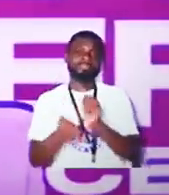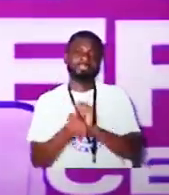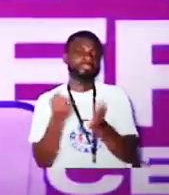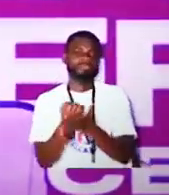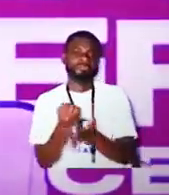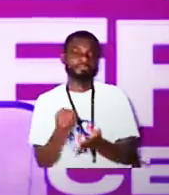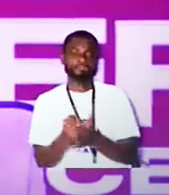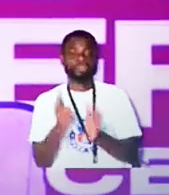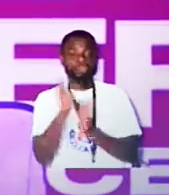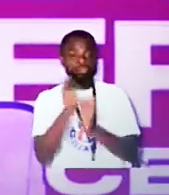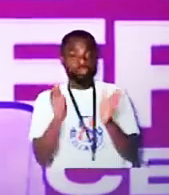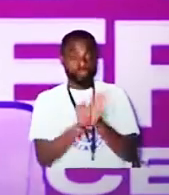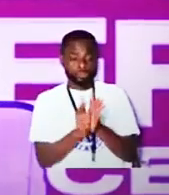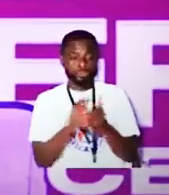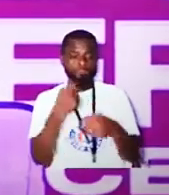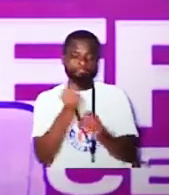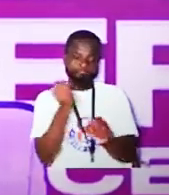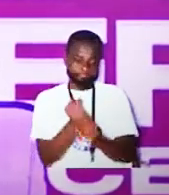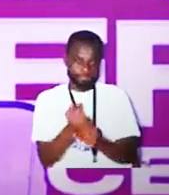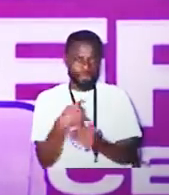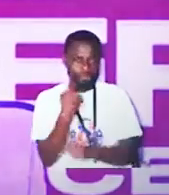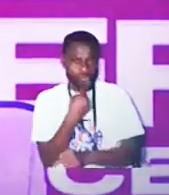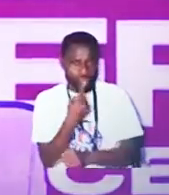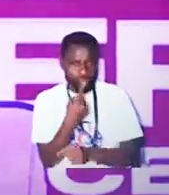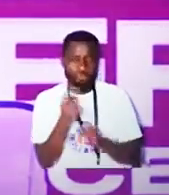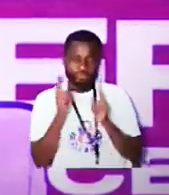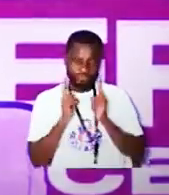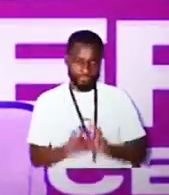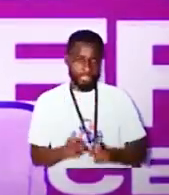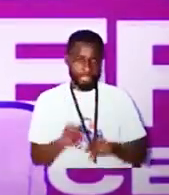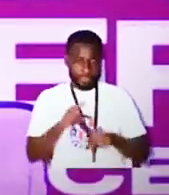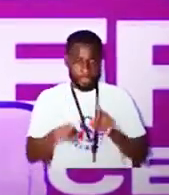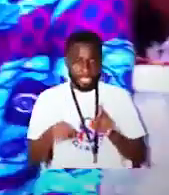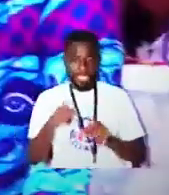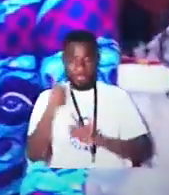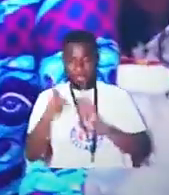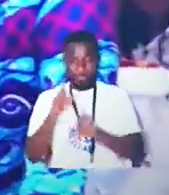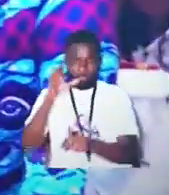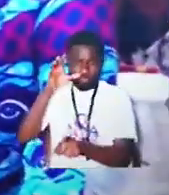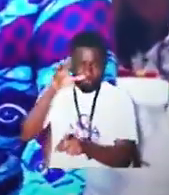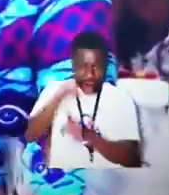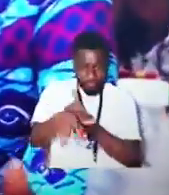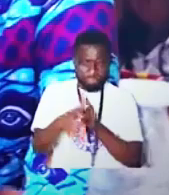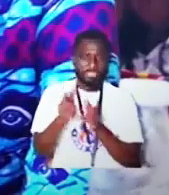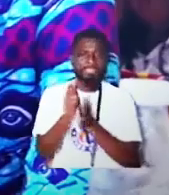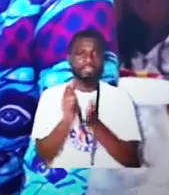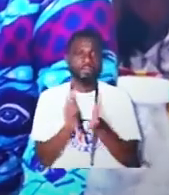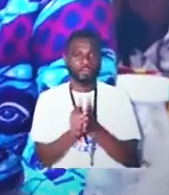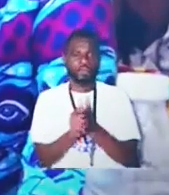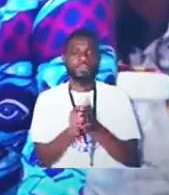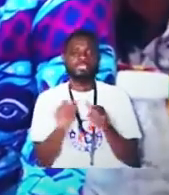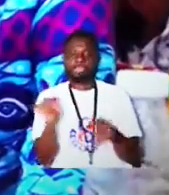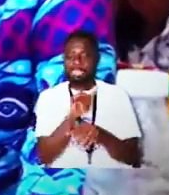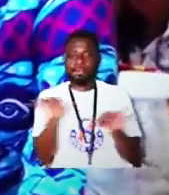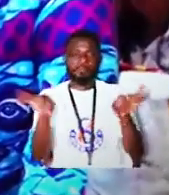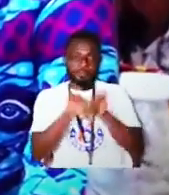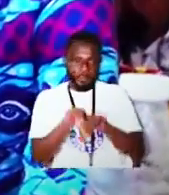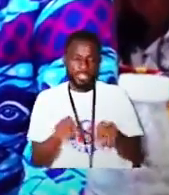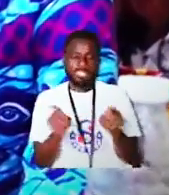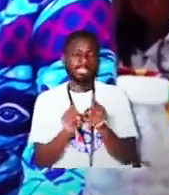Laws are made by legislators, but the people who execute the law, they are as important as the law